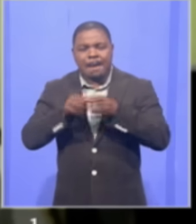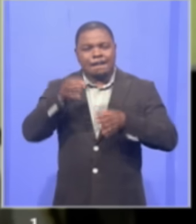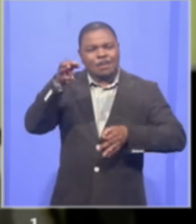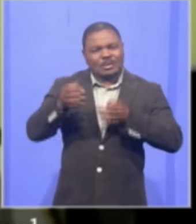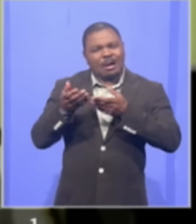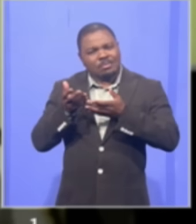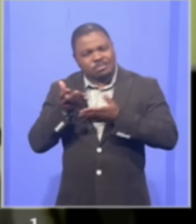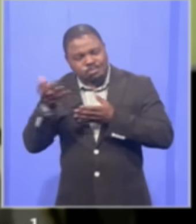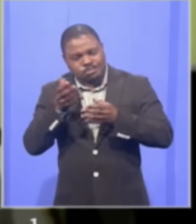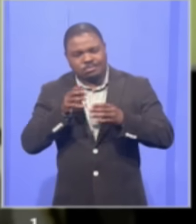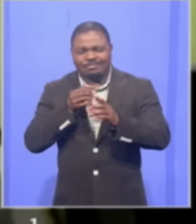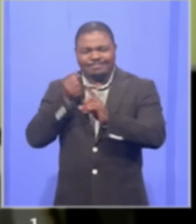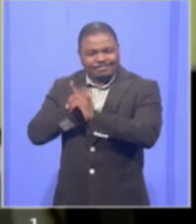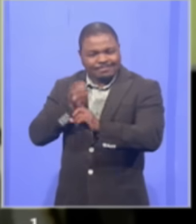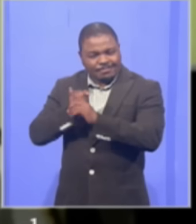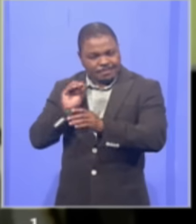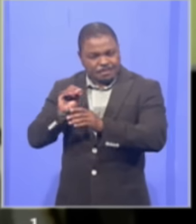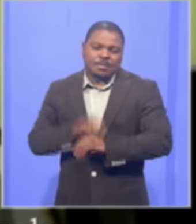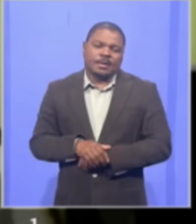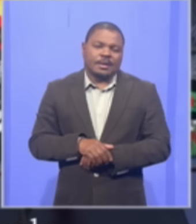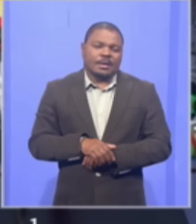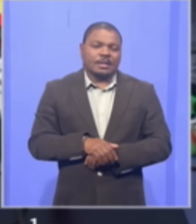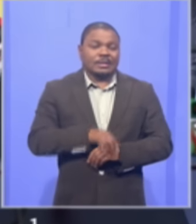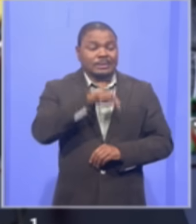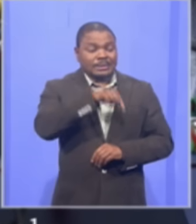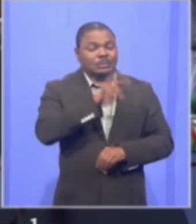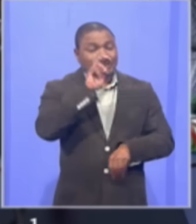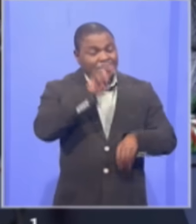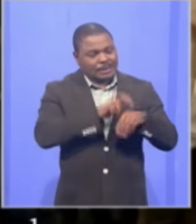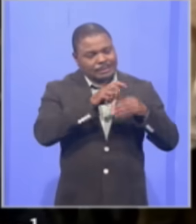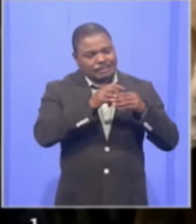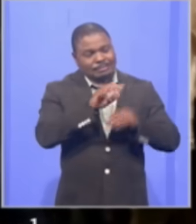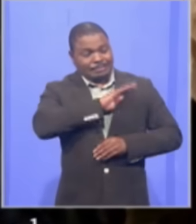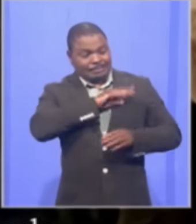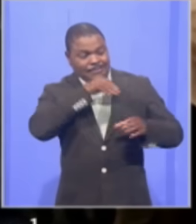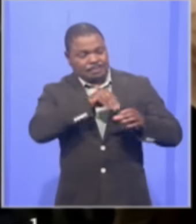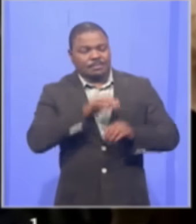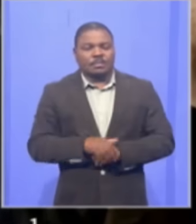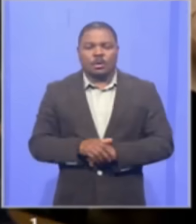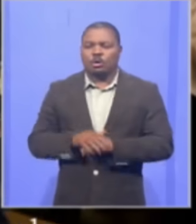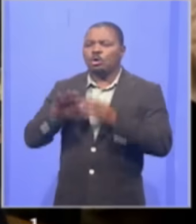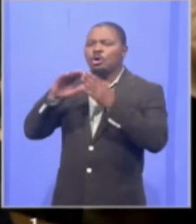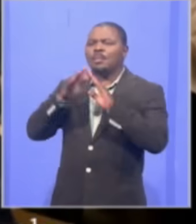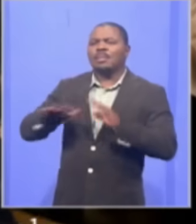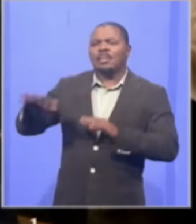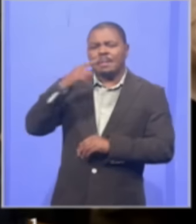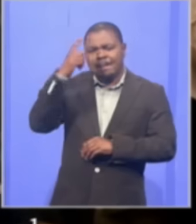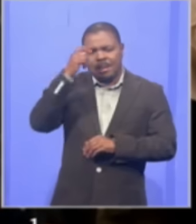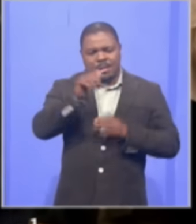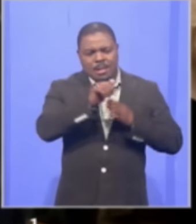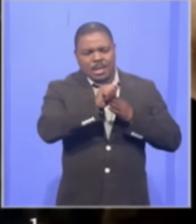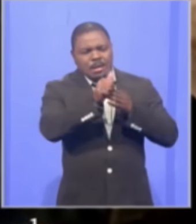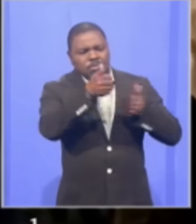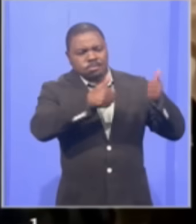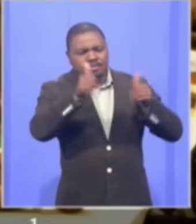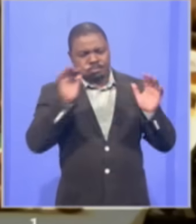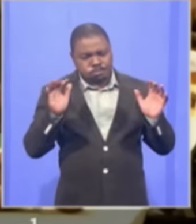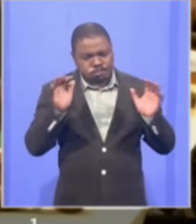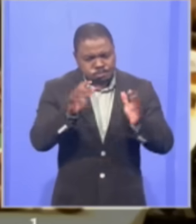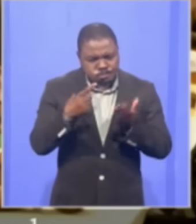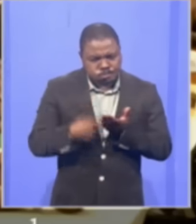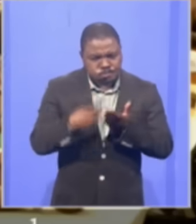struggle. So, yes, UNIP lost power. Tibello ho tswa ho ba ahi hore baetapele ba mekga ena ba tla sebetsa ditaba